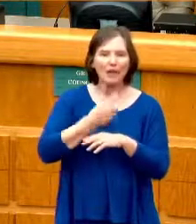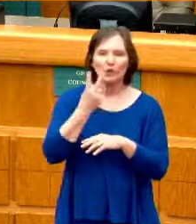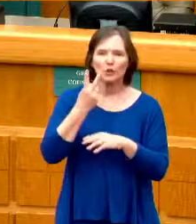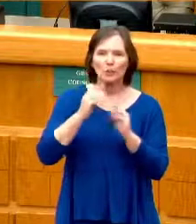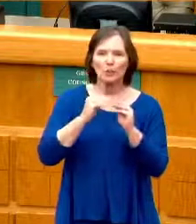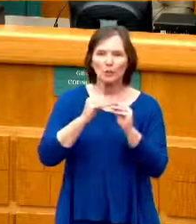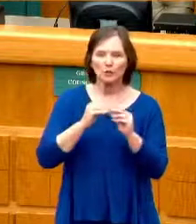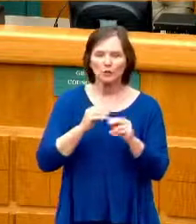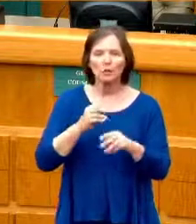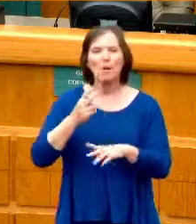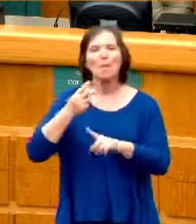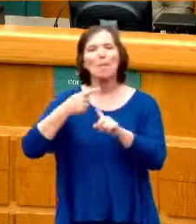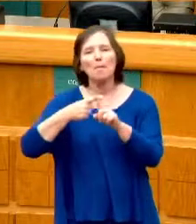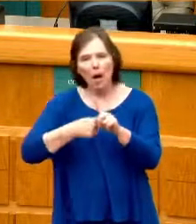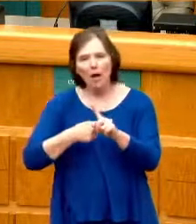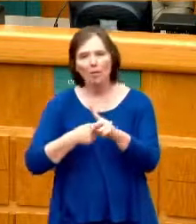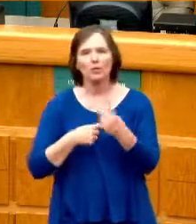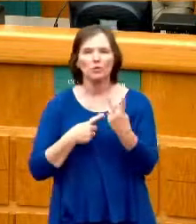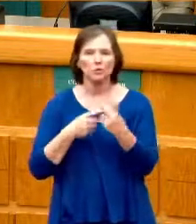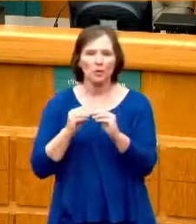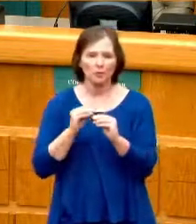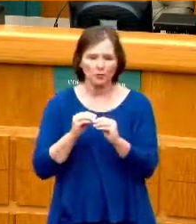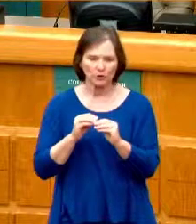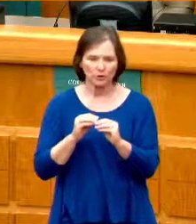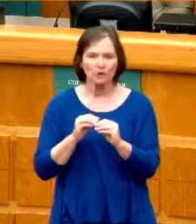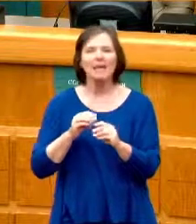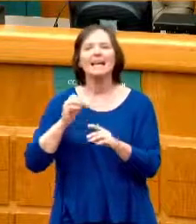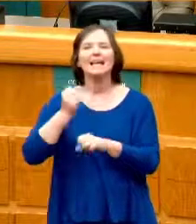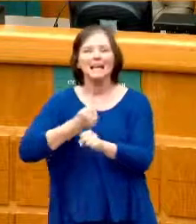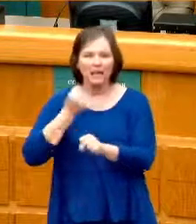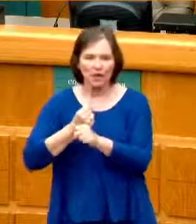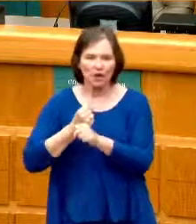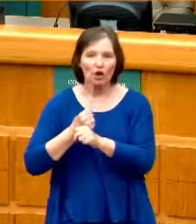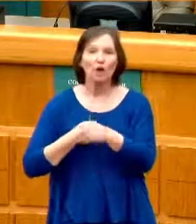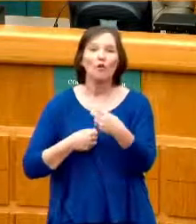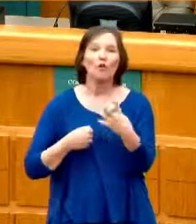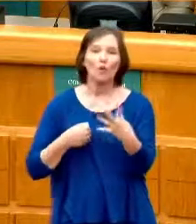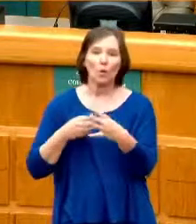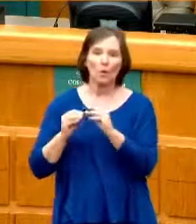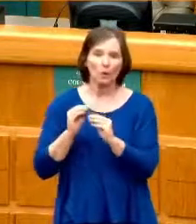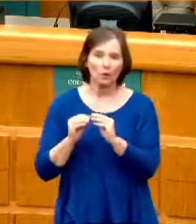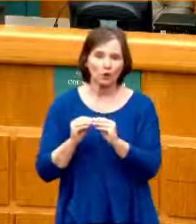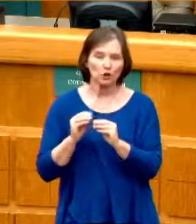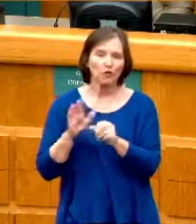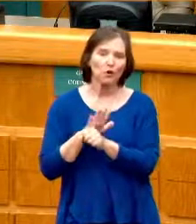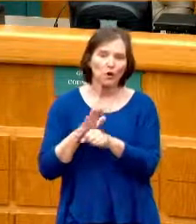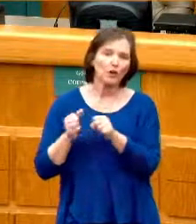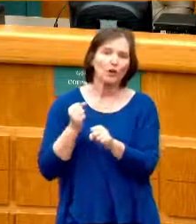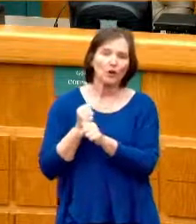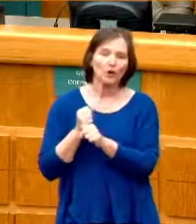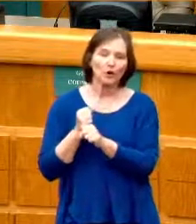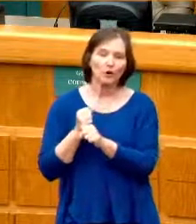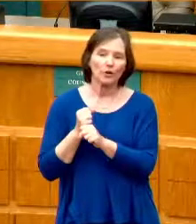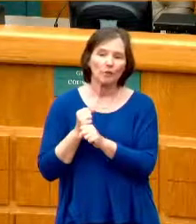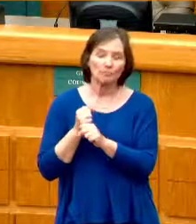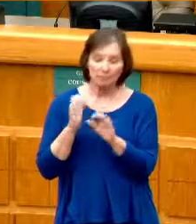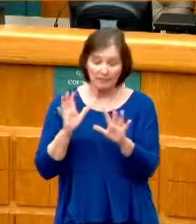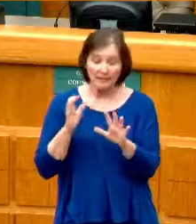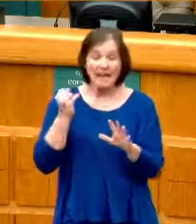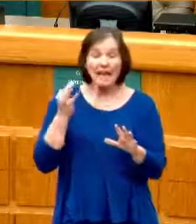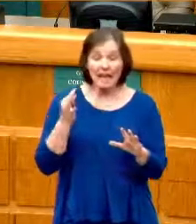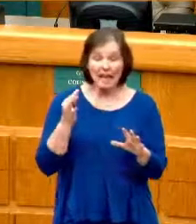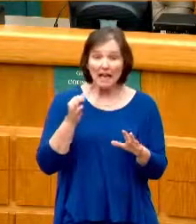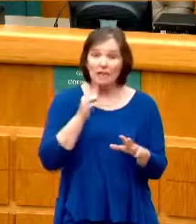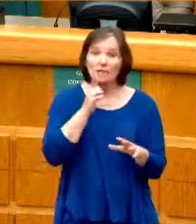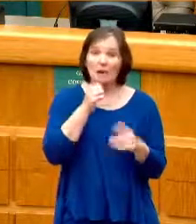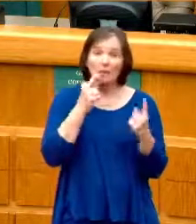you an example. It has to be the 4 digits. So, and lastly, you can just come. If you want to come to one of our clinics at Richard